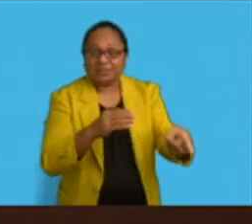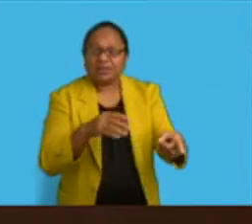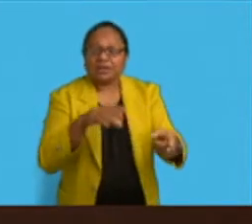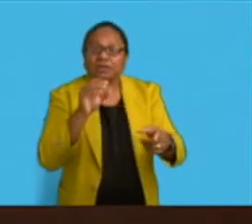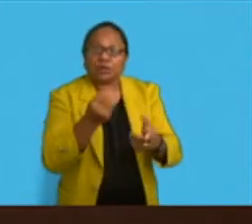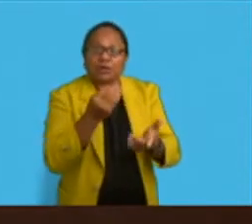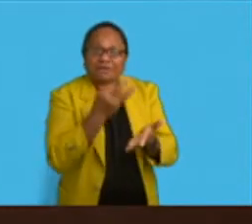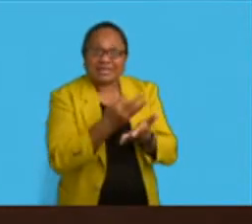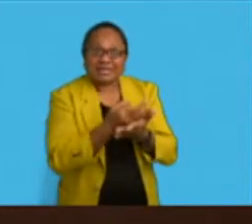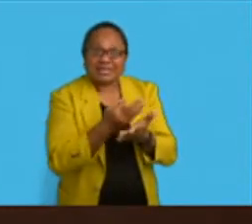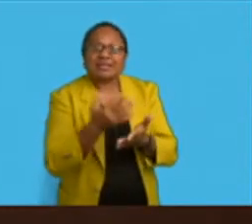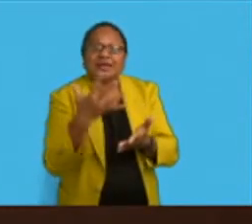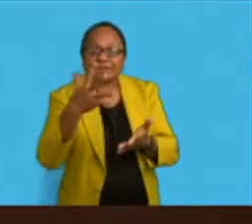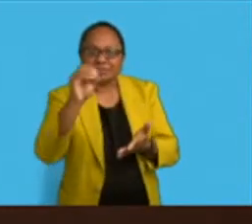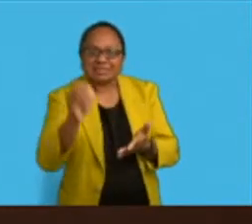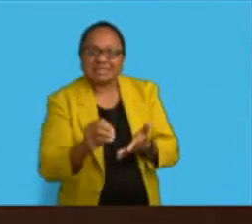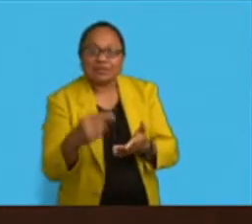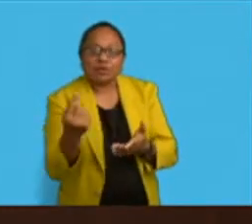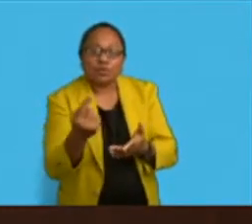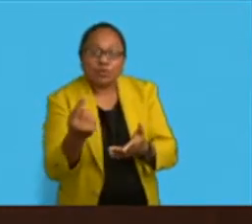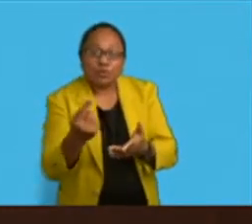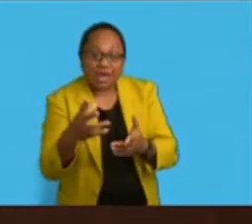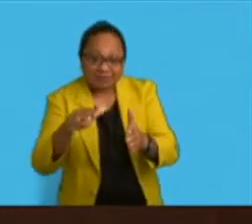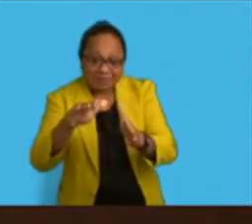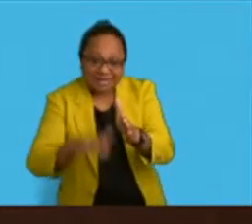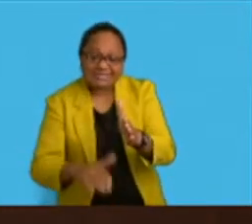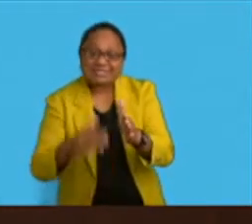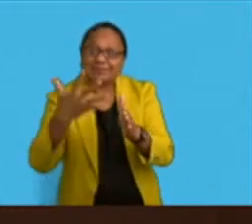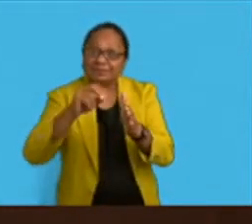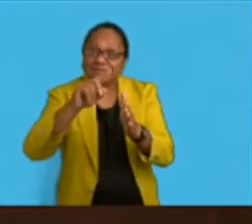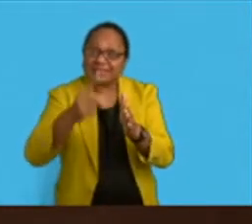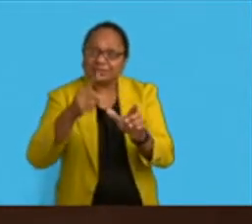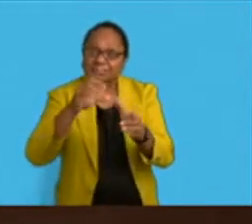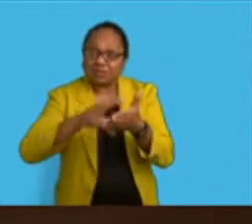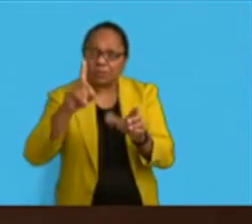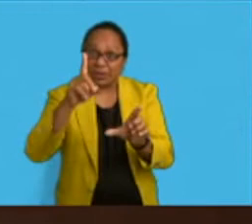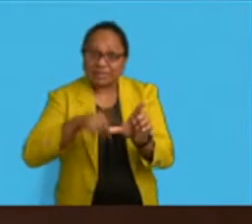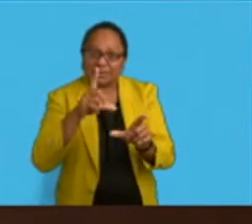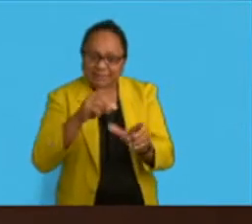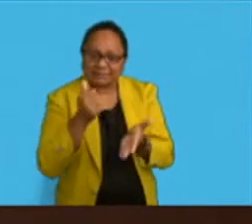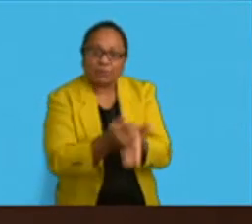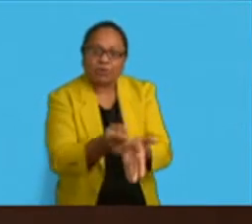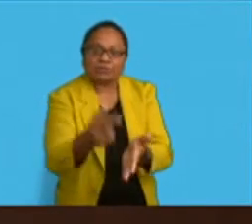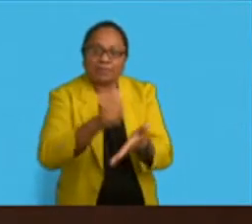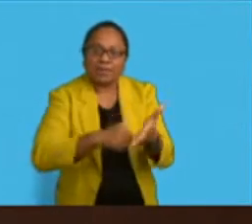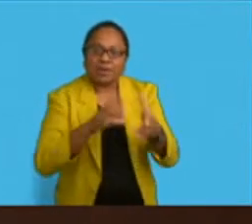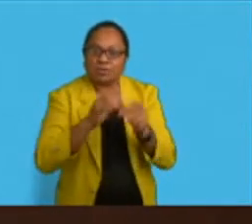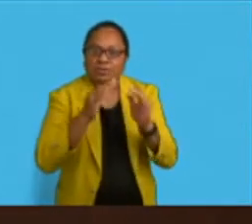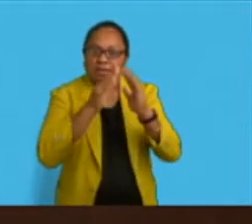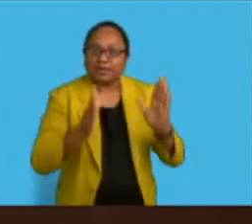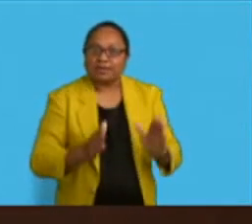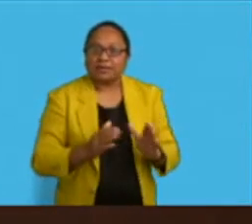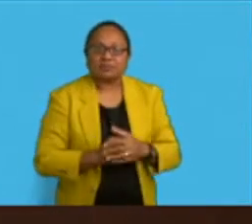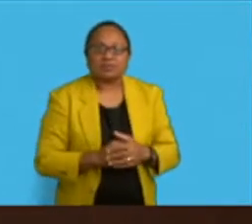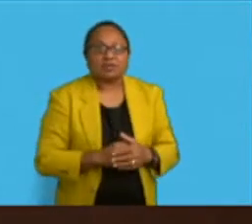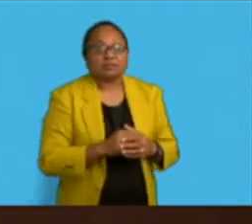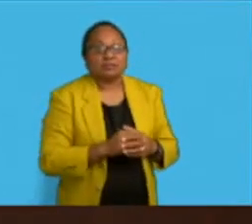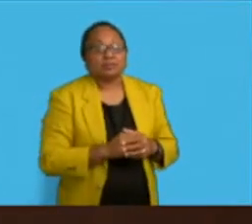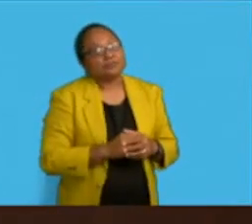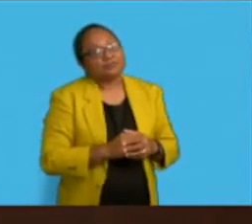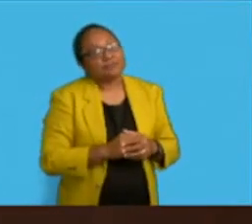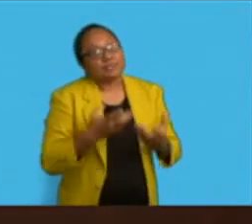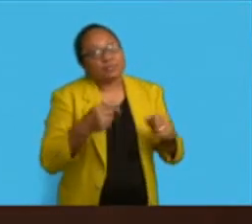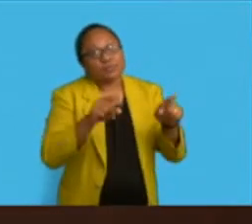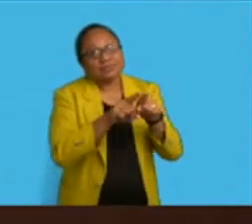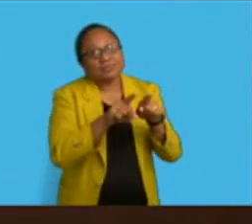maximum of 5% for households with income of less than $50,000 a year. Madam Speaker, as we address this issue from a financial standpoint, we are